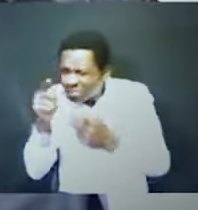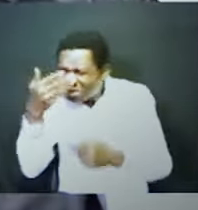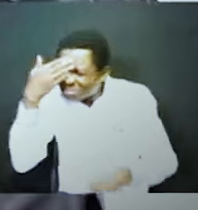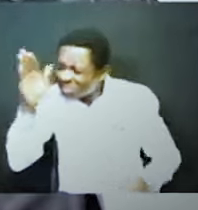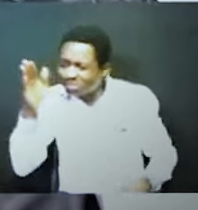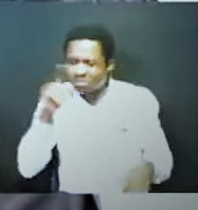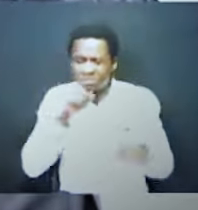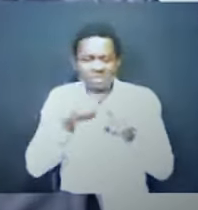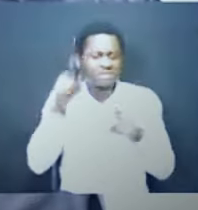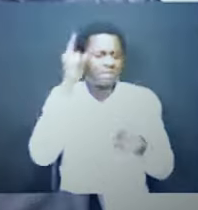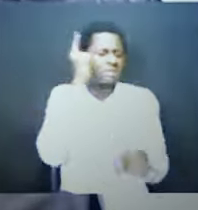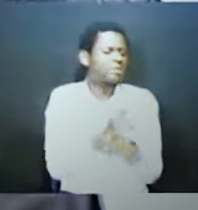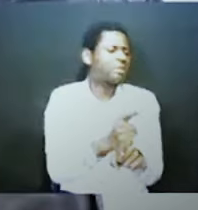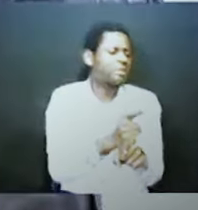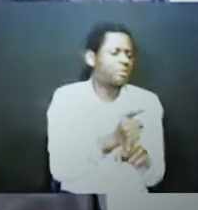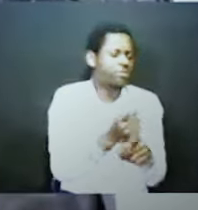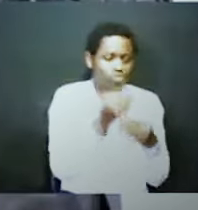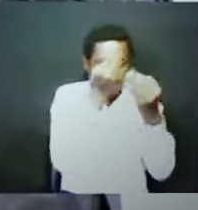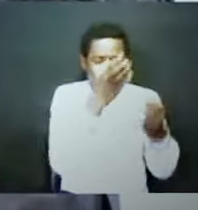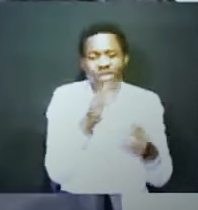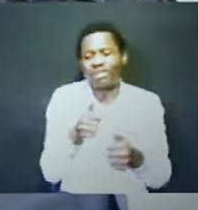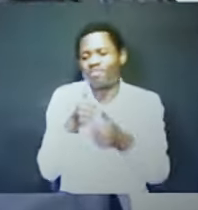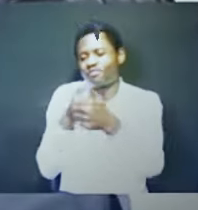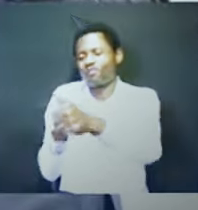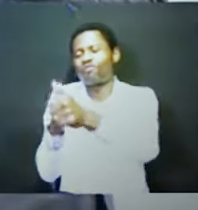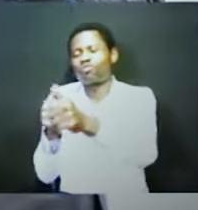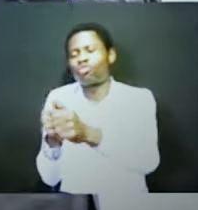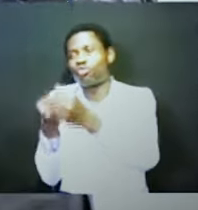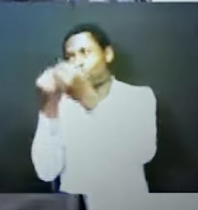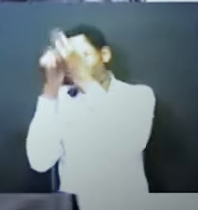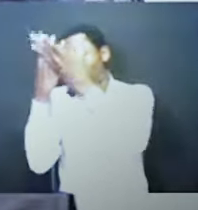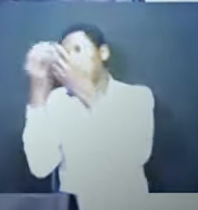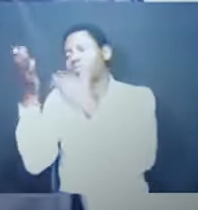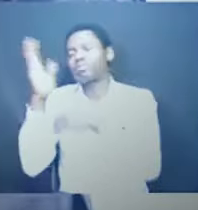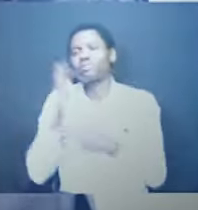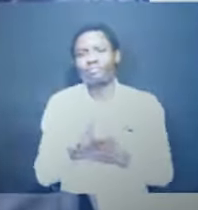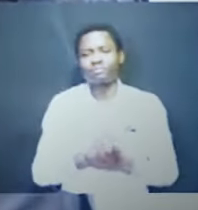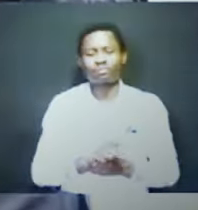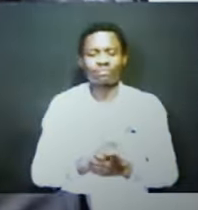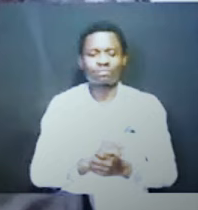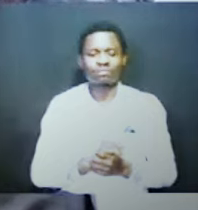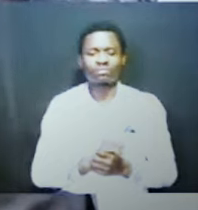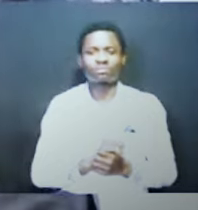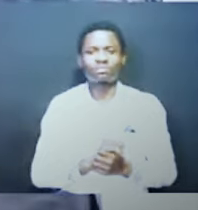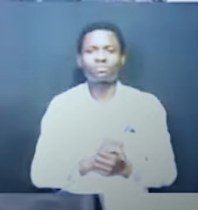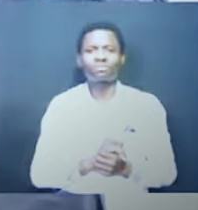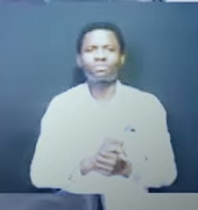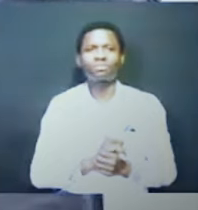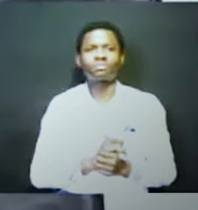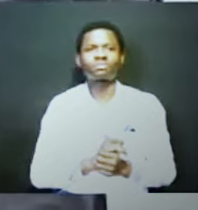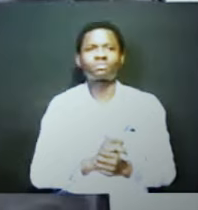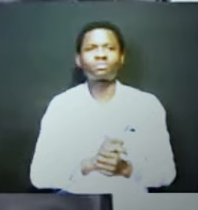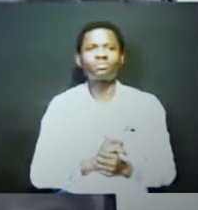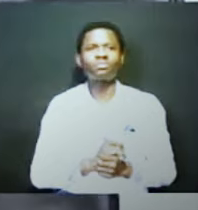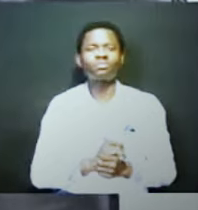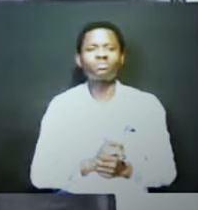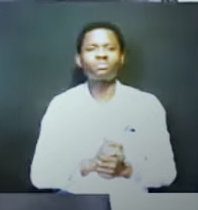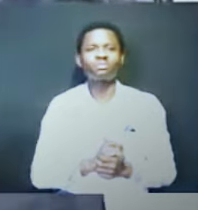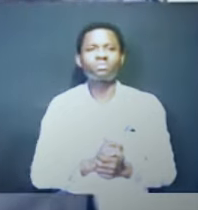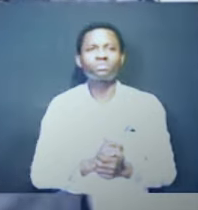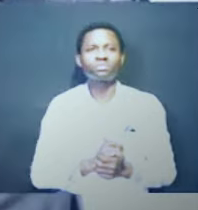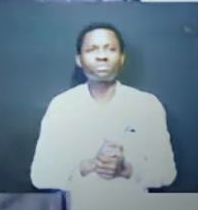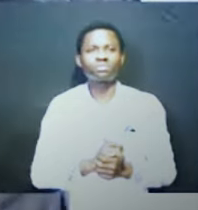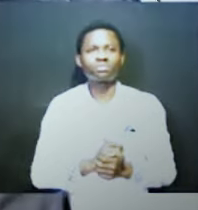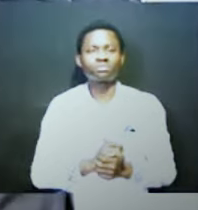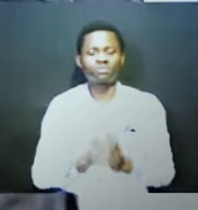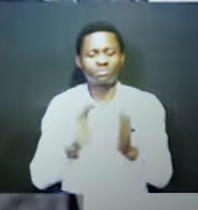the city free call, baby, a dachi, obeya hose, a japadia, na ofri, a dear, na unim de okro.